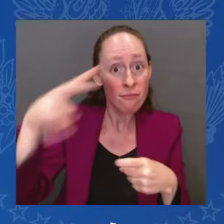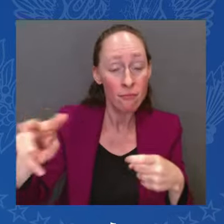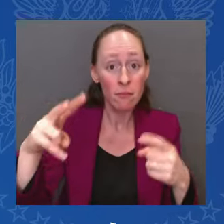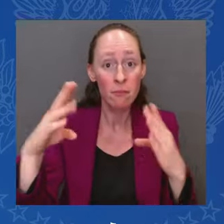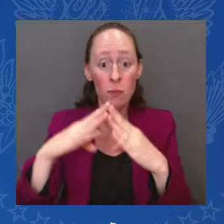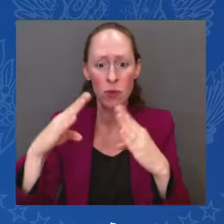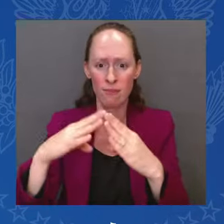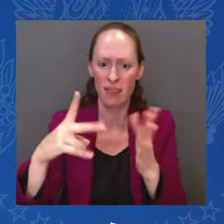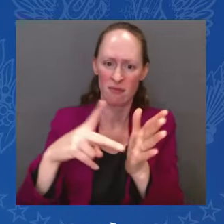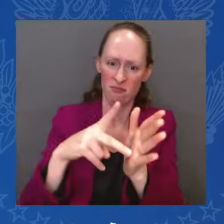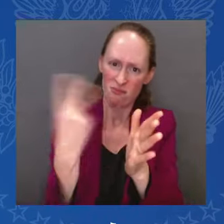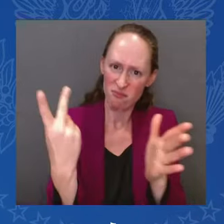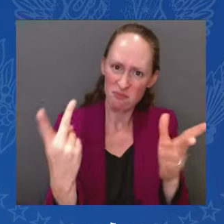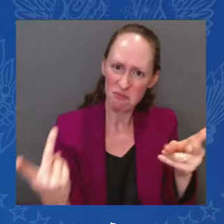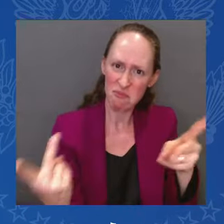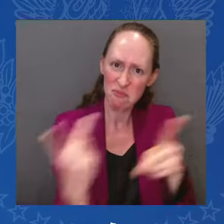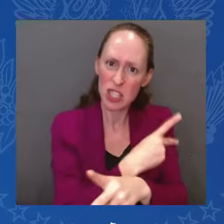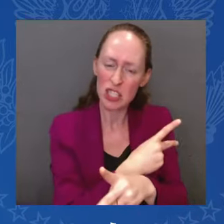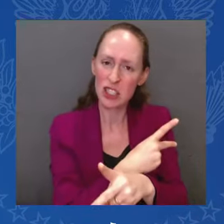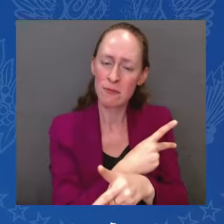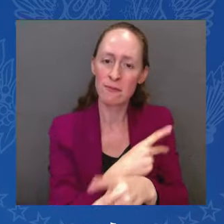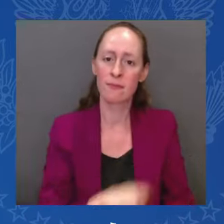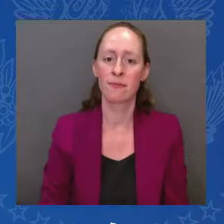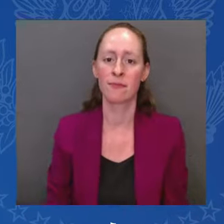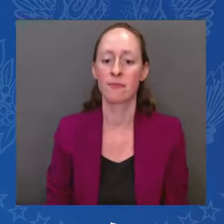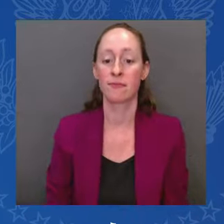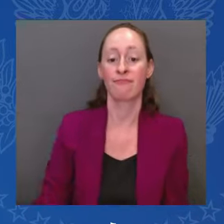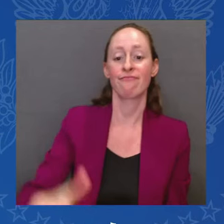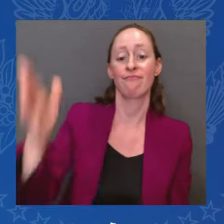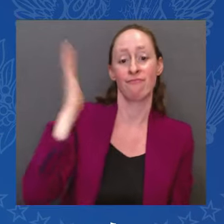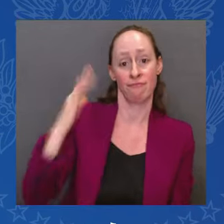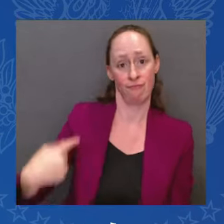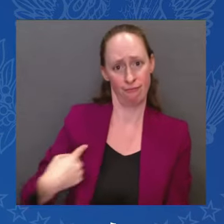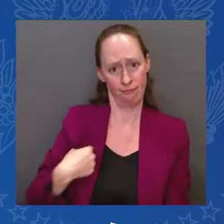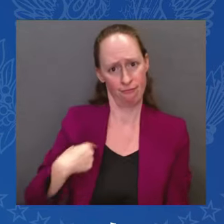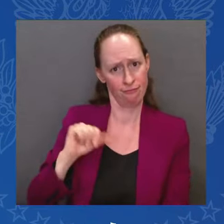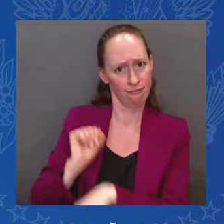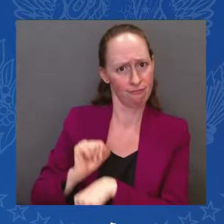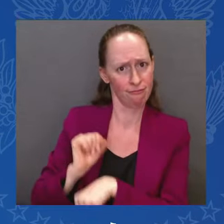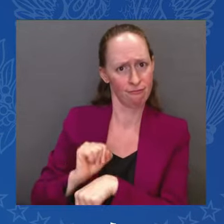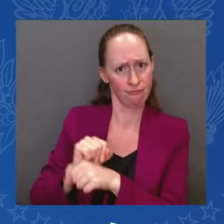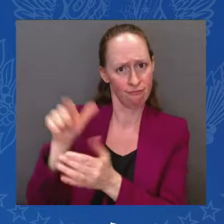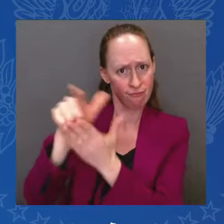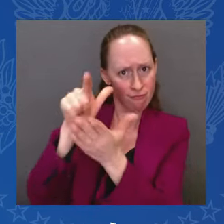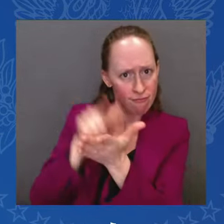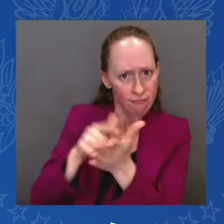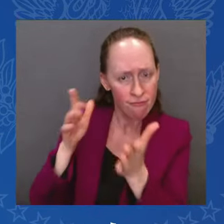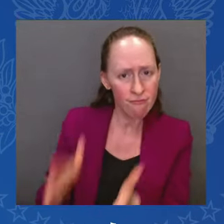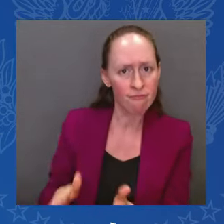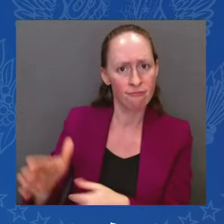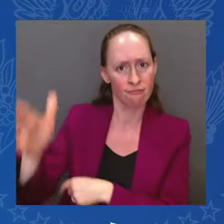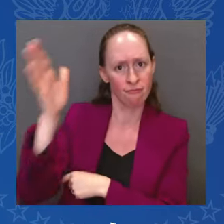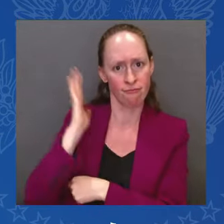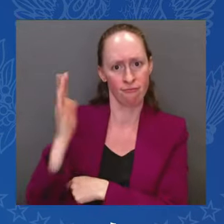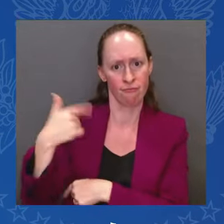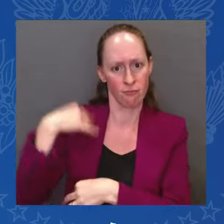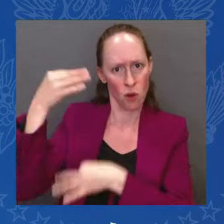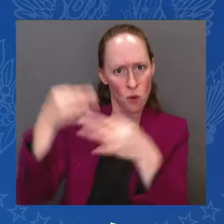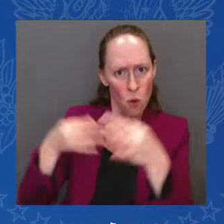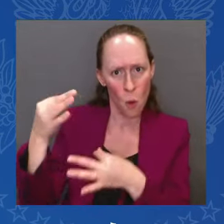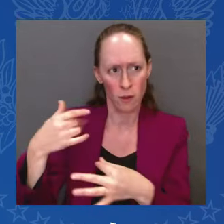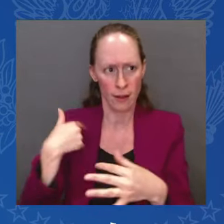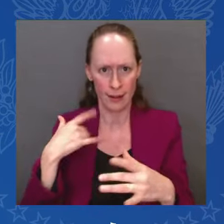former courtroom prosecutor, I will tell you, I have personally prosecuted homicide cases. I have seen with my